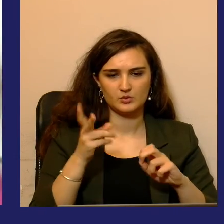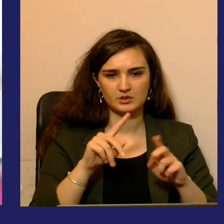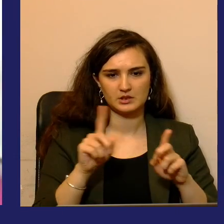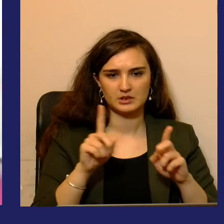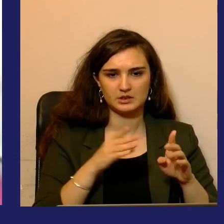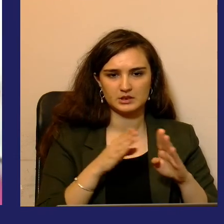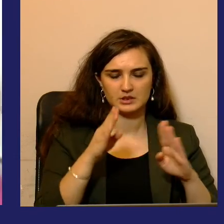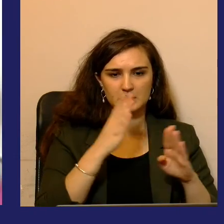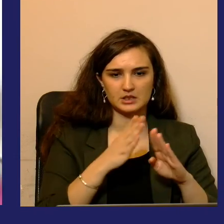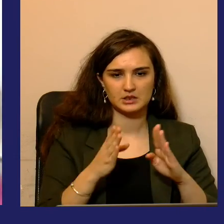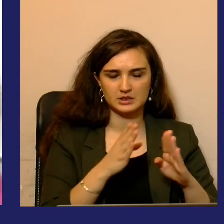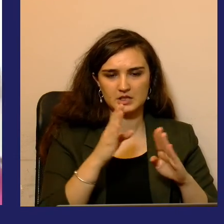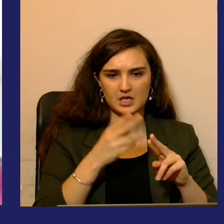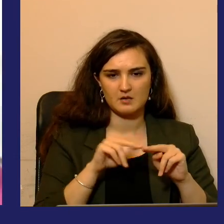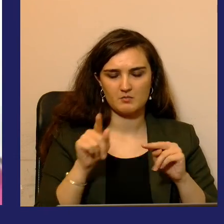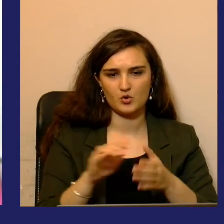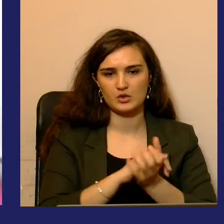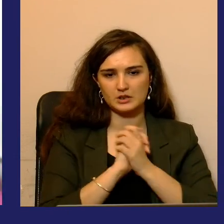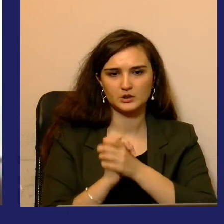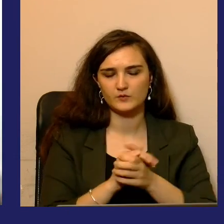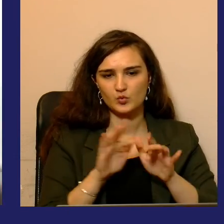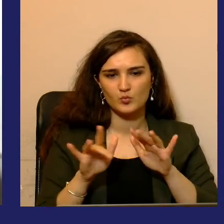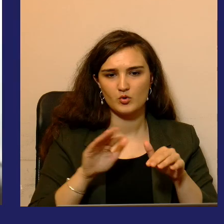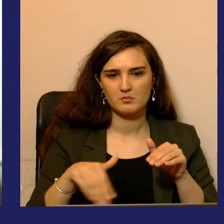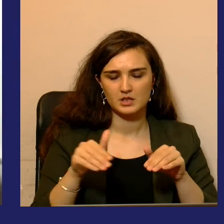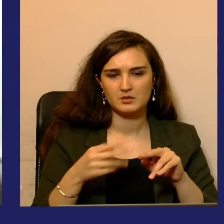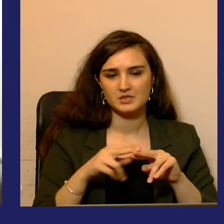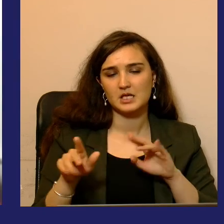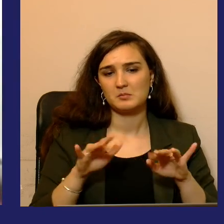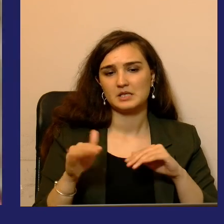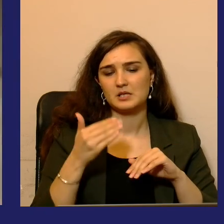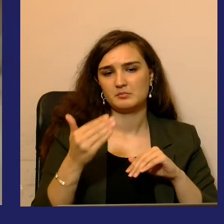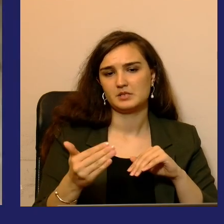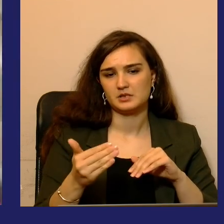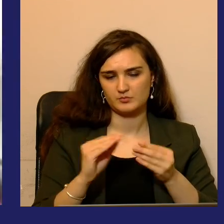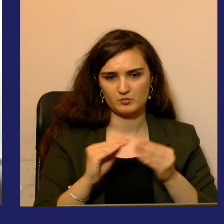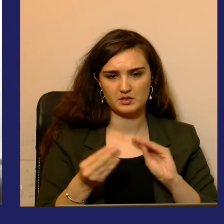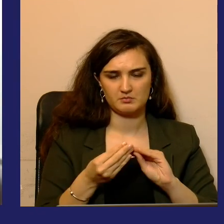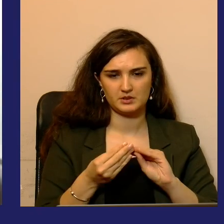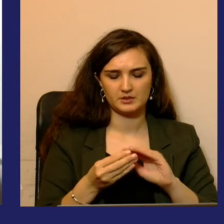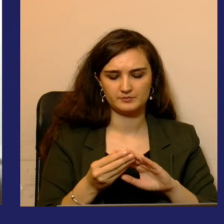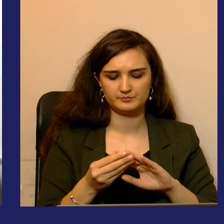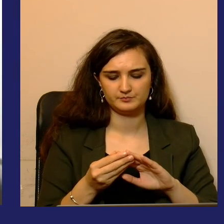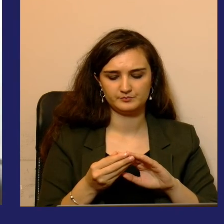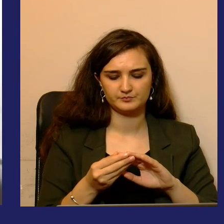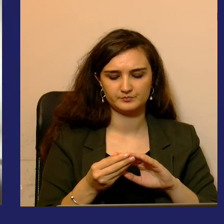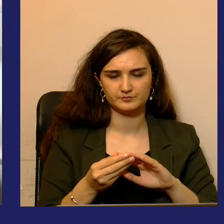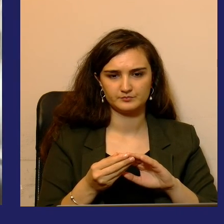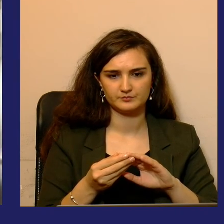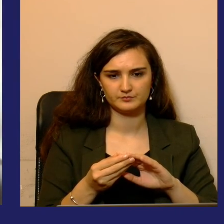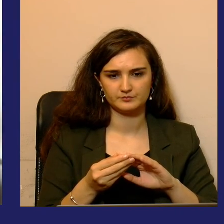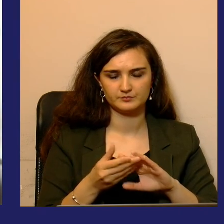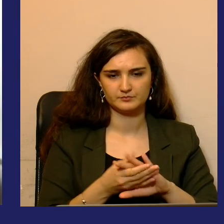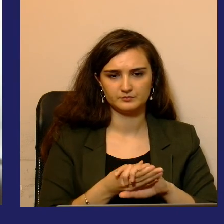actors coordinate around future benefits. This clearly hasn't happened. And the second is that there's some sort of, you